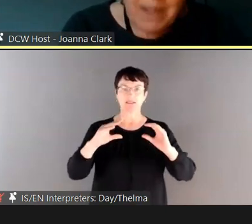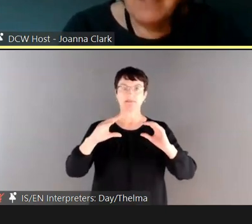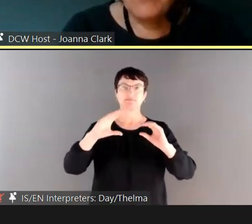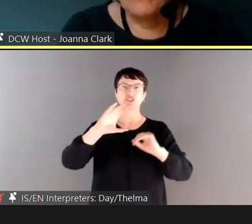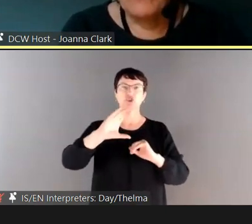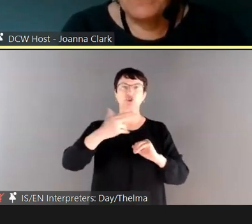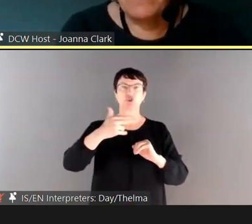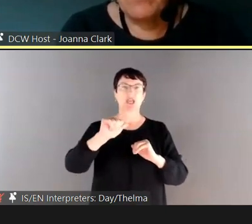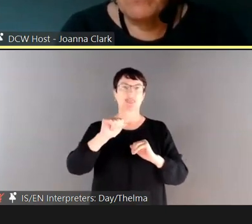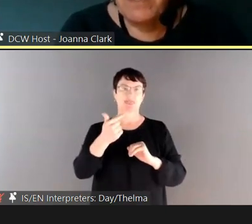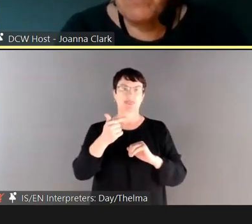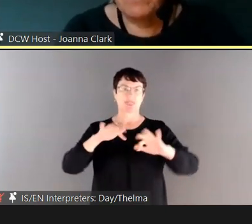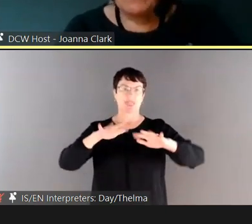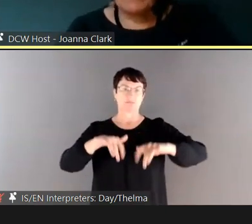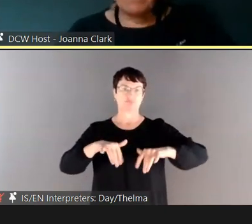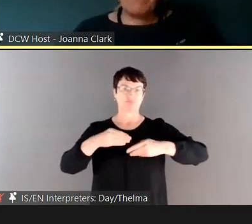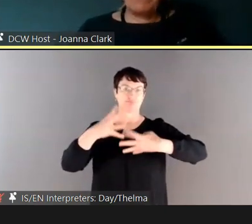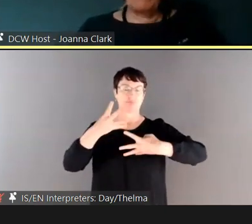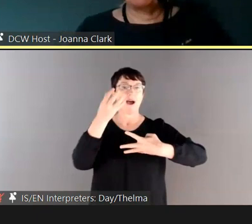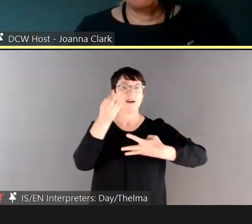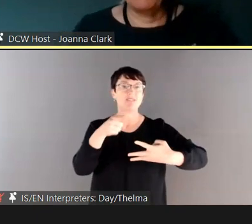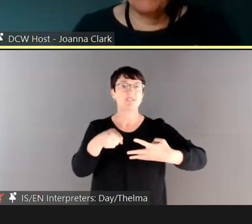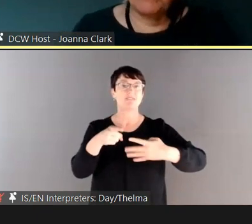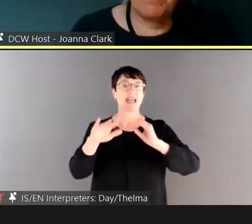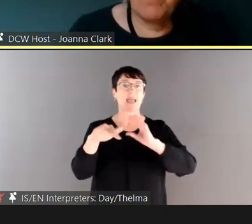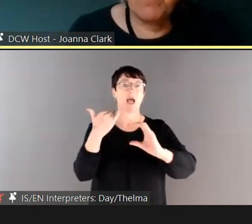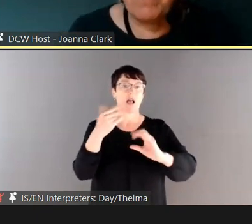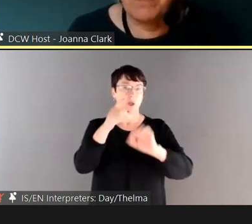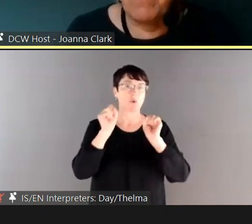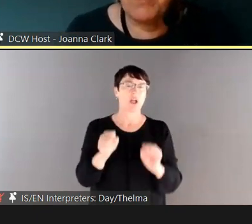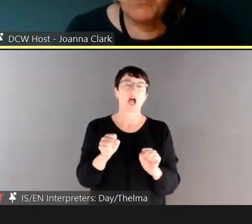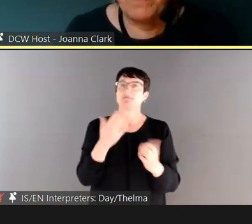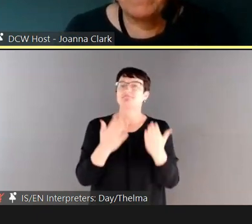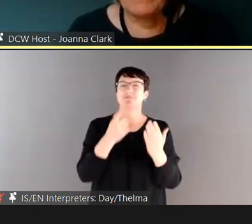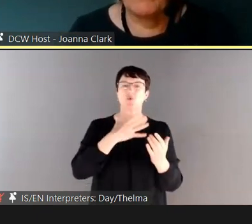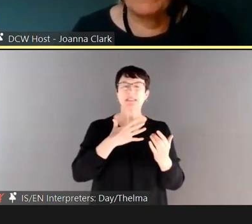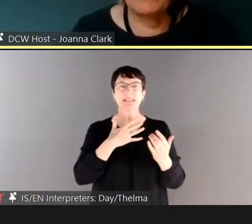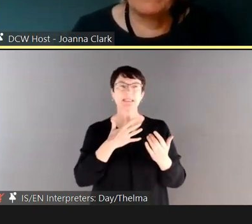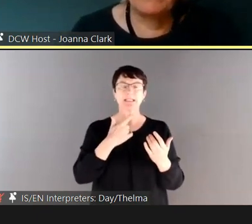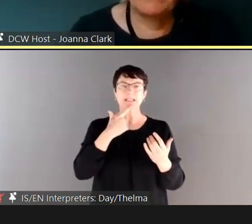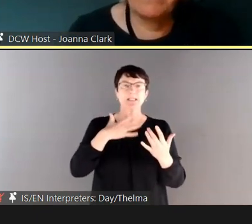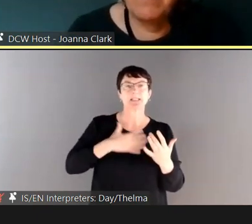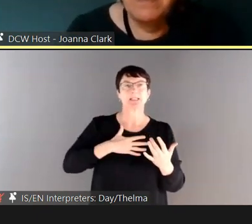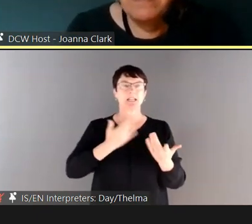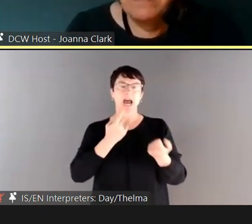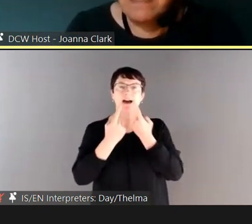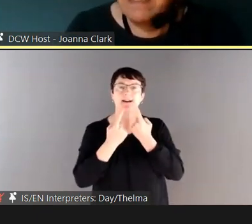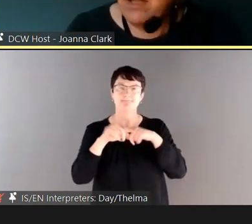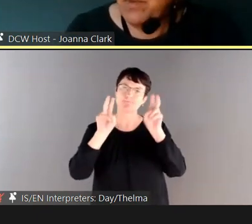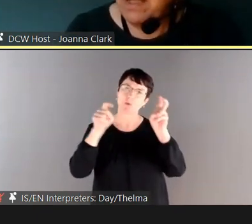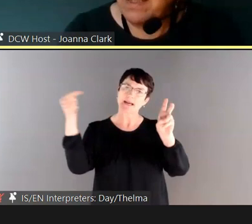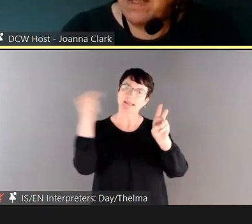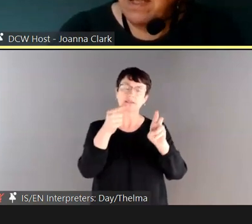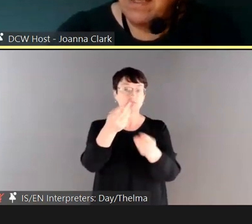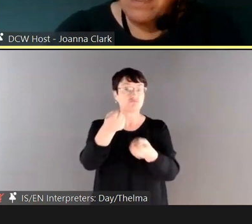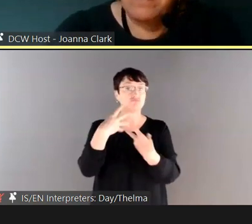So please do get in contact with us, even if you just want to talk a bit more about some of the topics, and we'd be delighted to see how